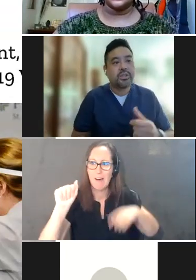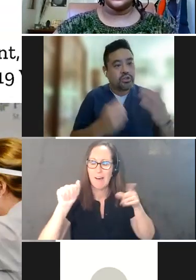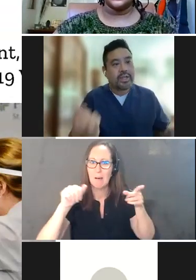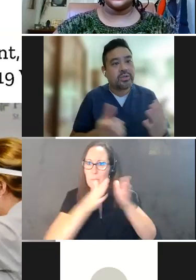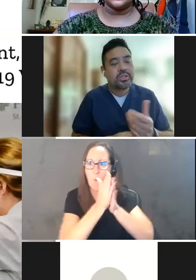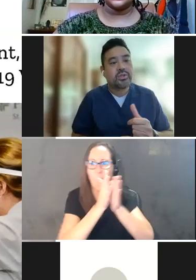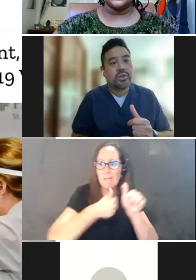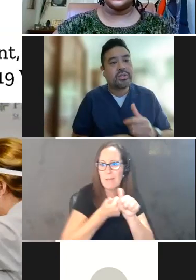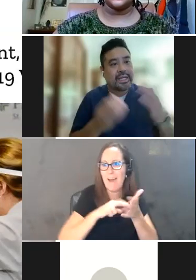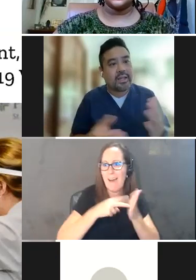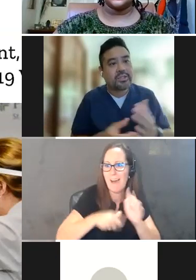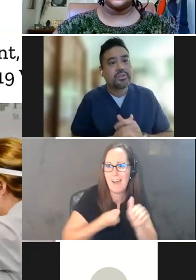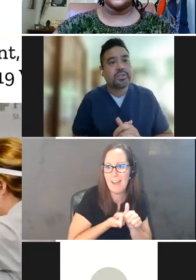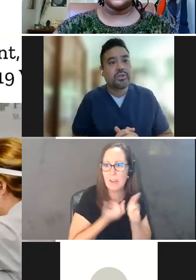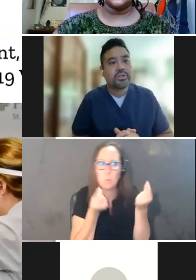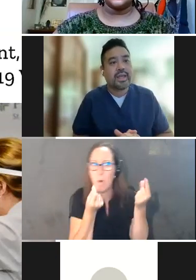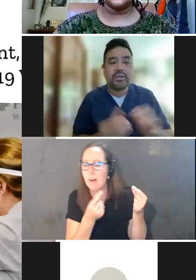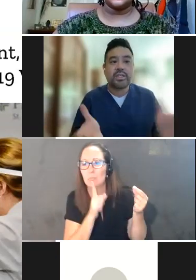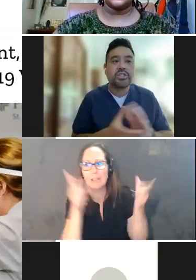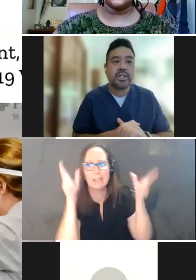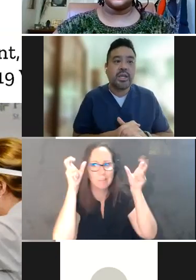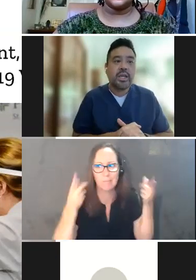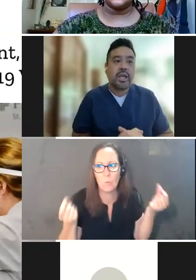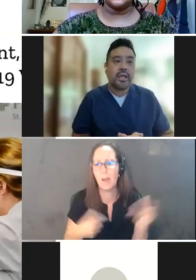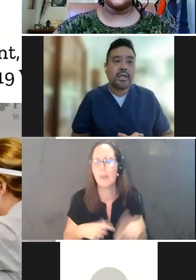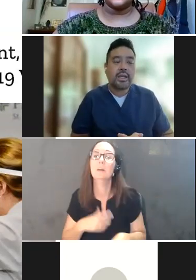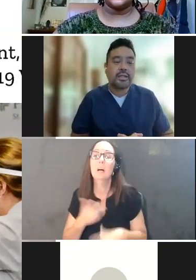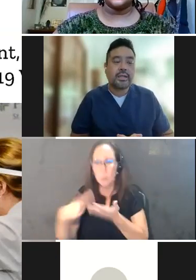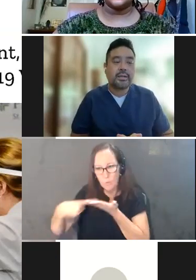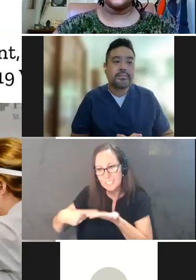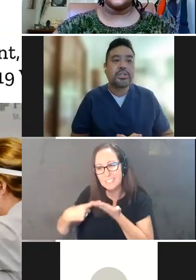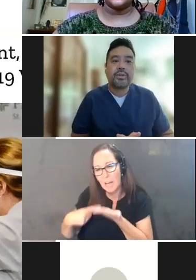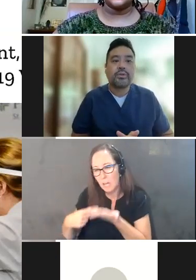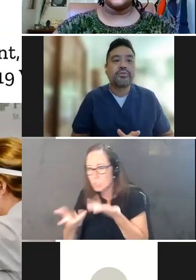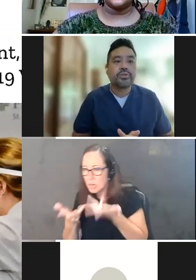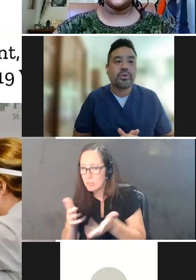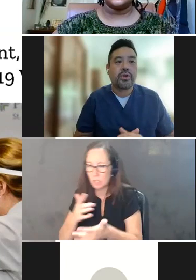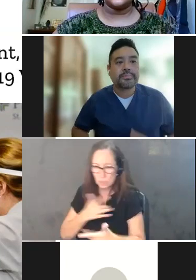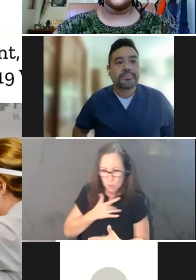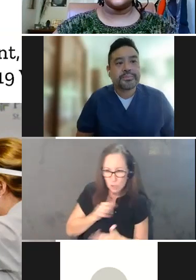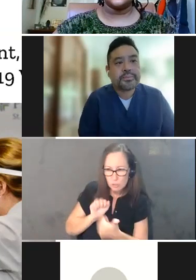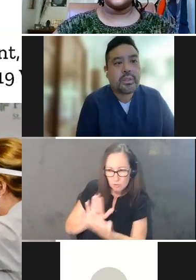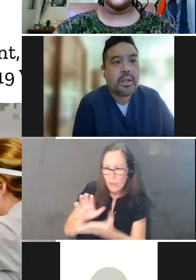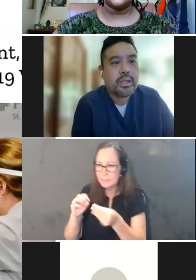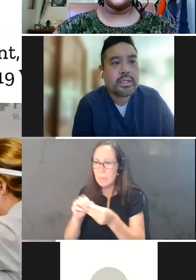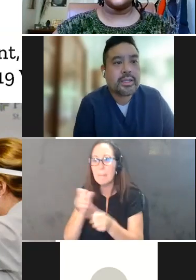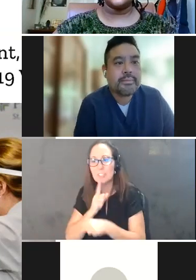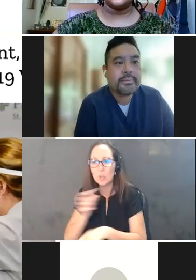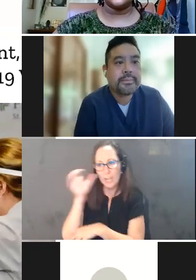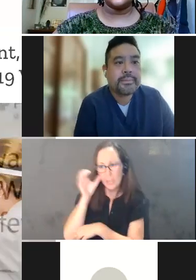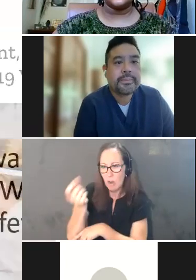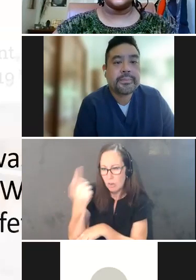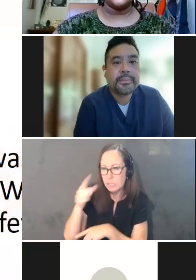right? Is to address those concerns, acknowledge those concerns, and have a discussion and make sure that those folks are heard. Next